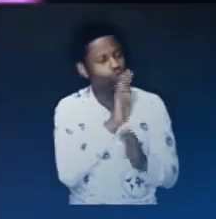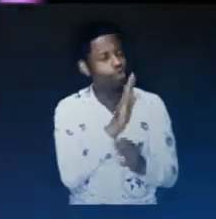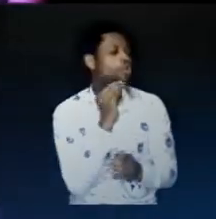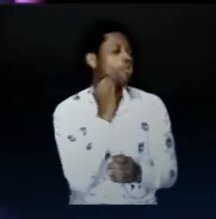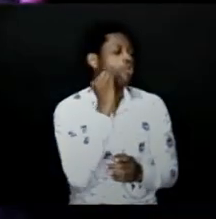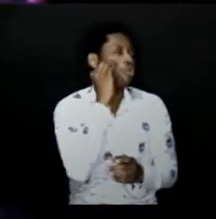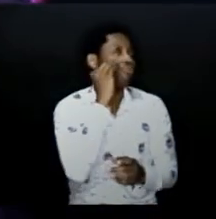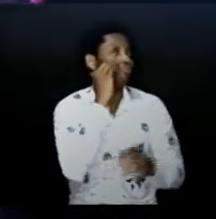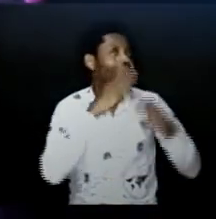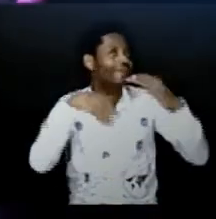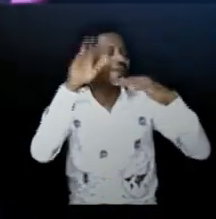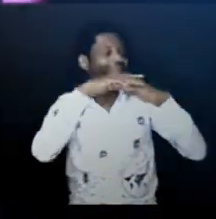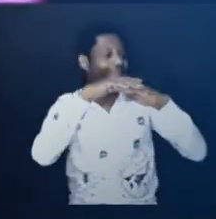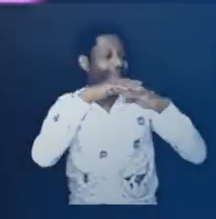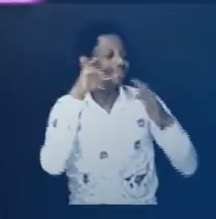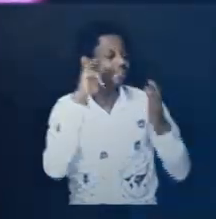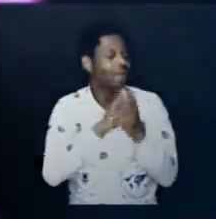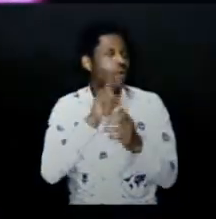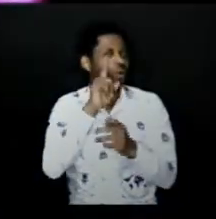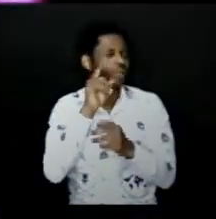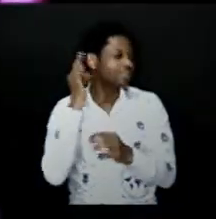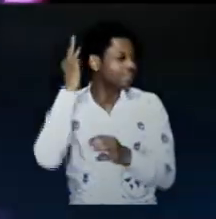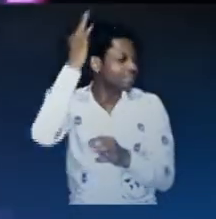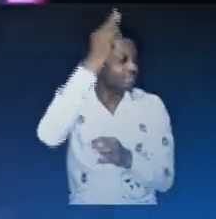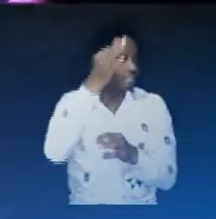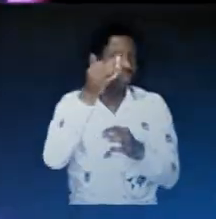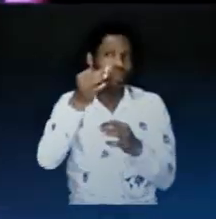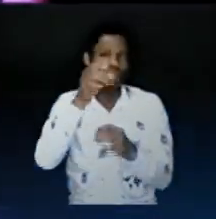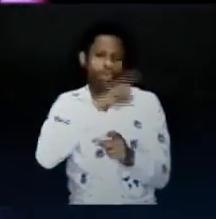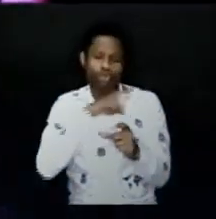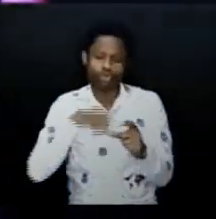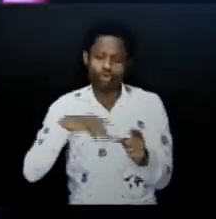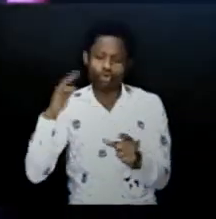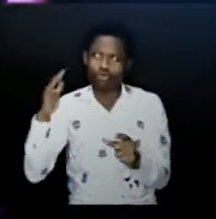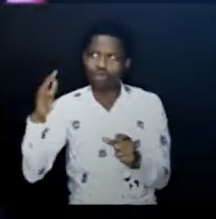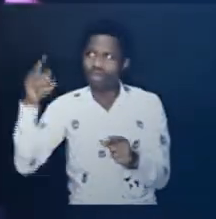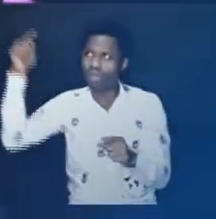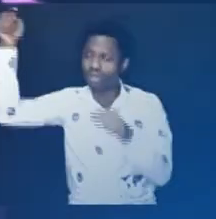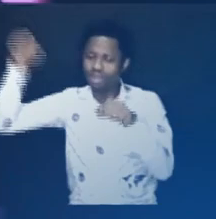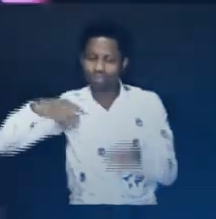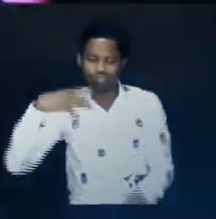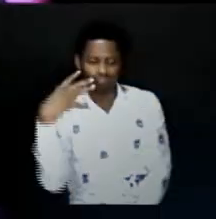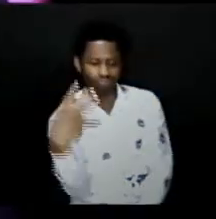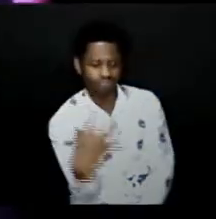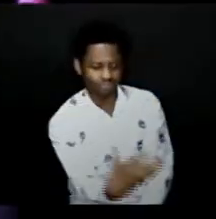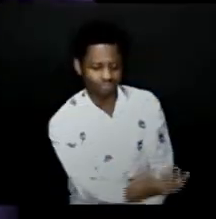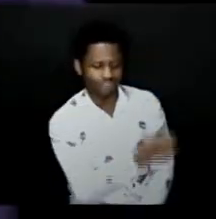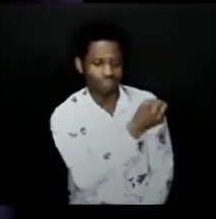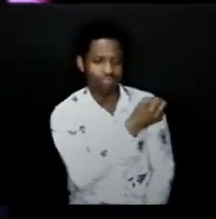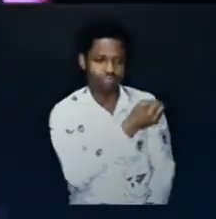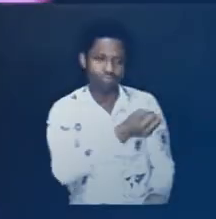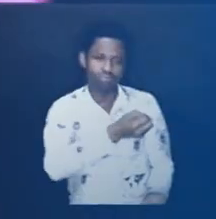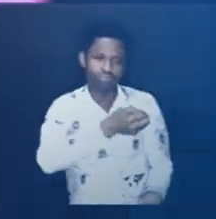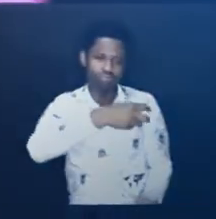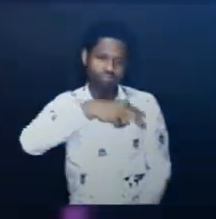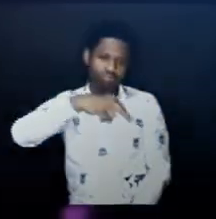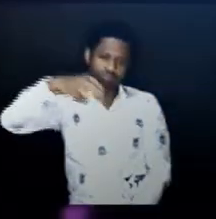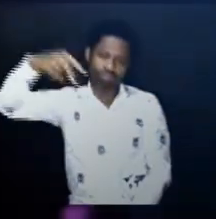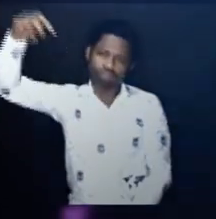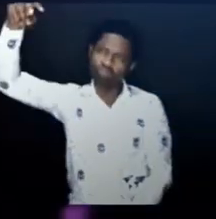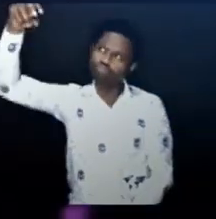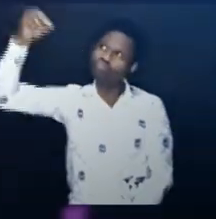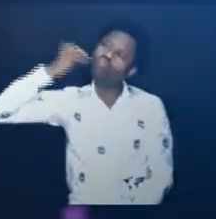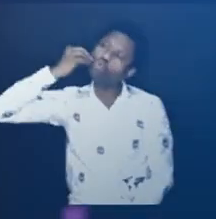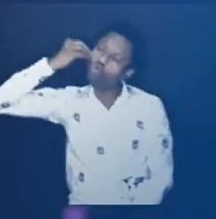that one day, the Lord will come and take them back home. Now,